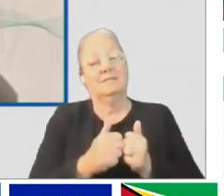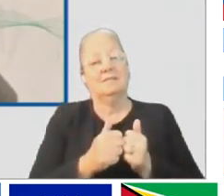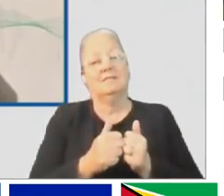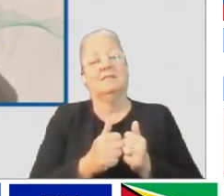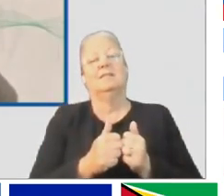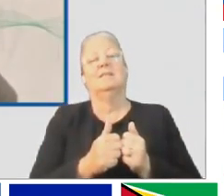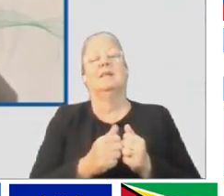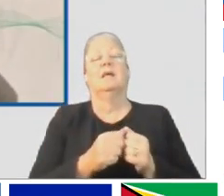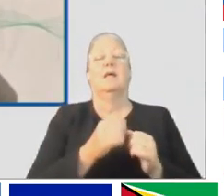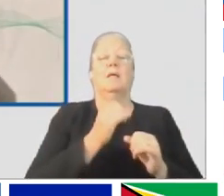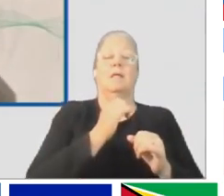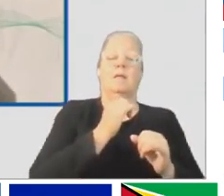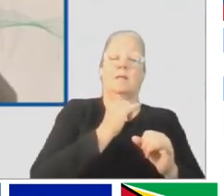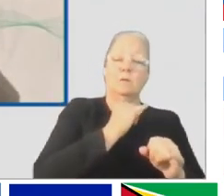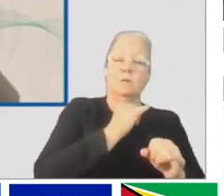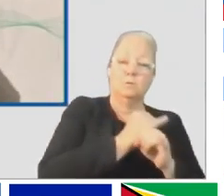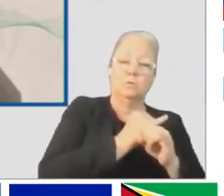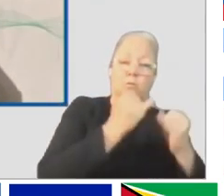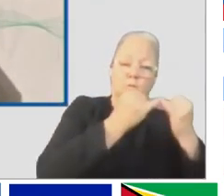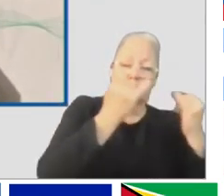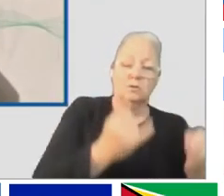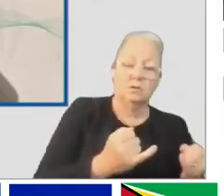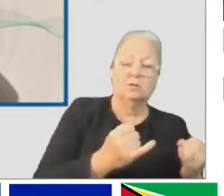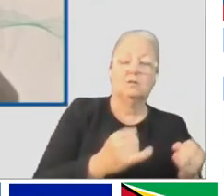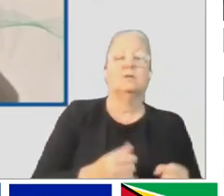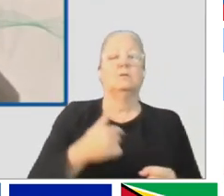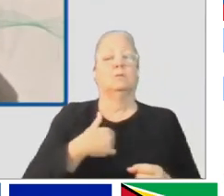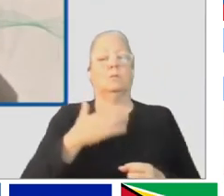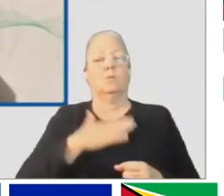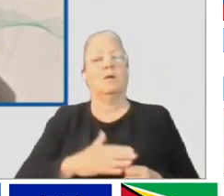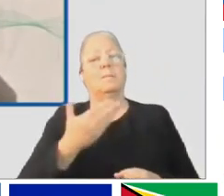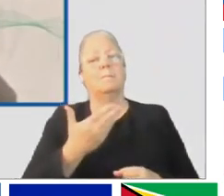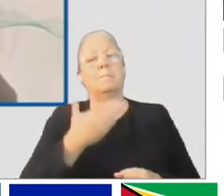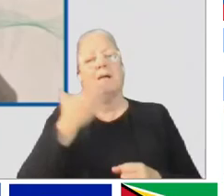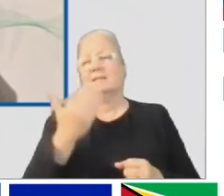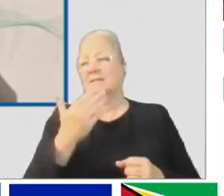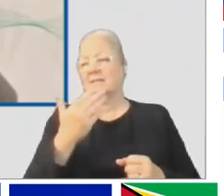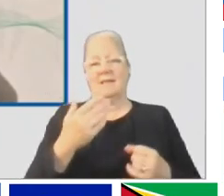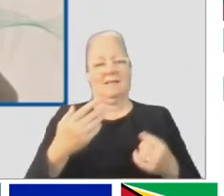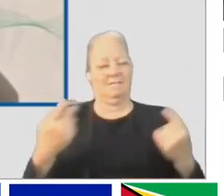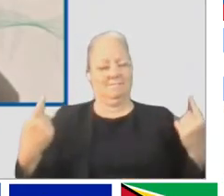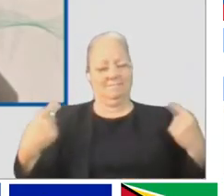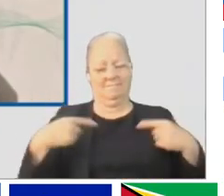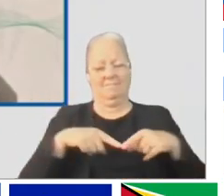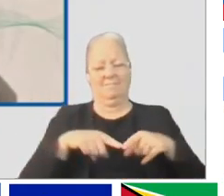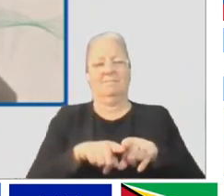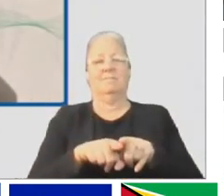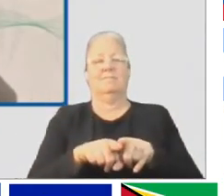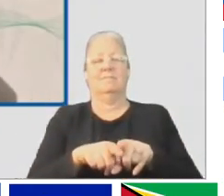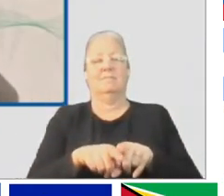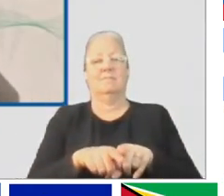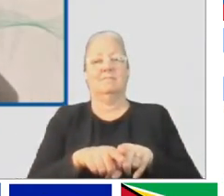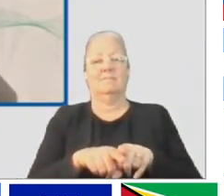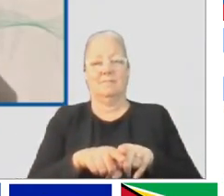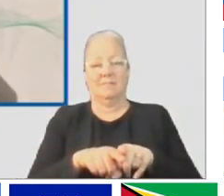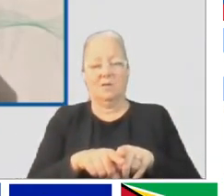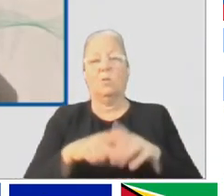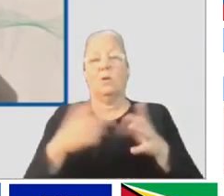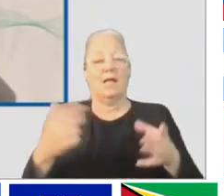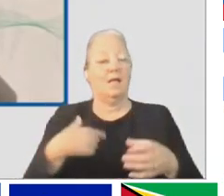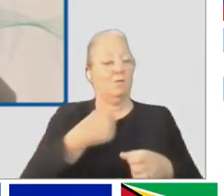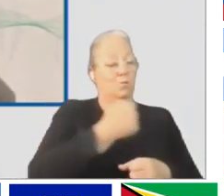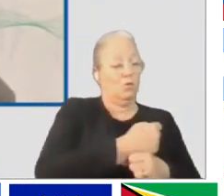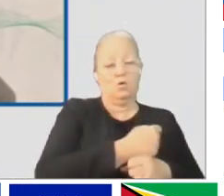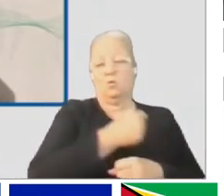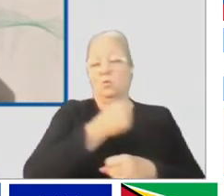to ensure that we bring better alignment to those interventions across the region is something that's going to be very